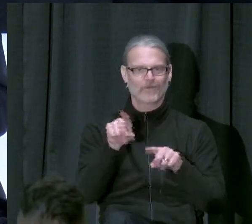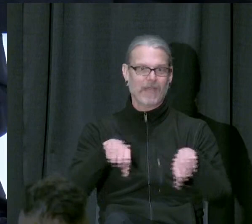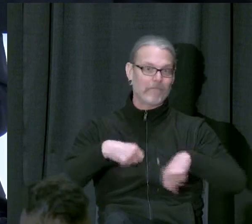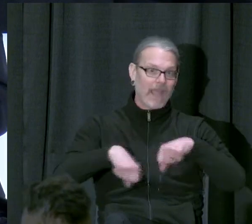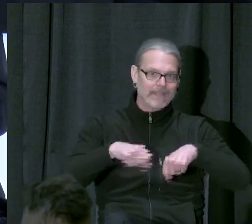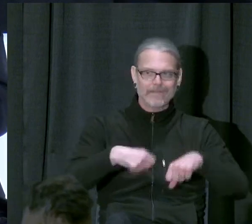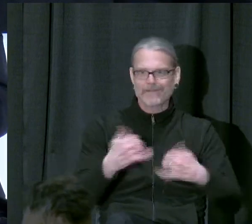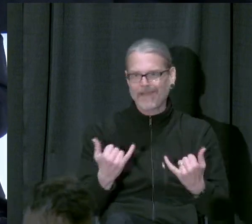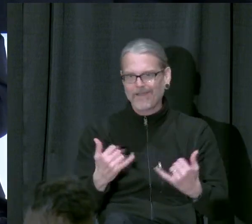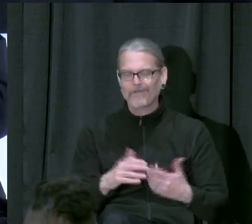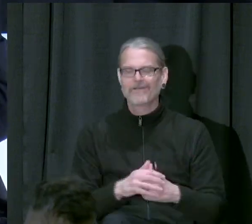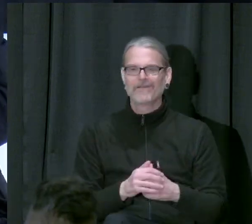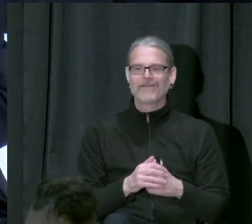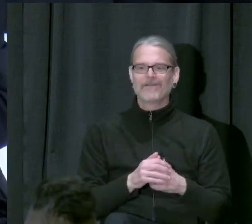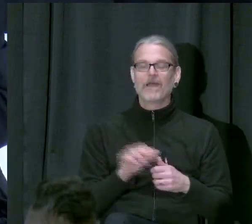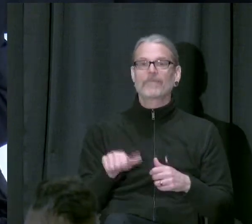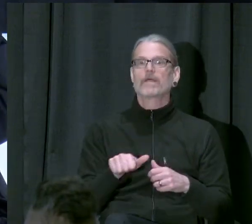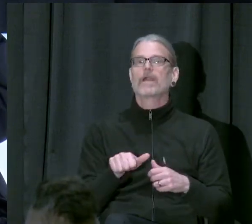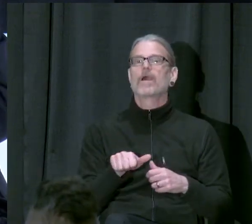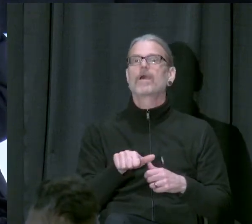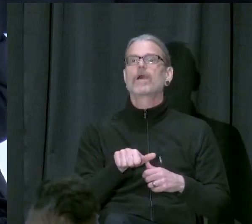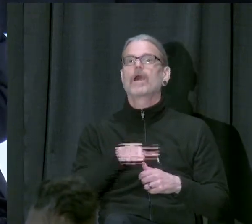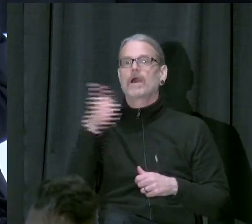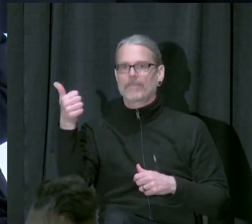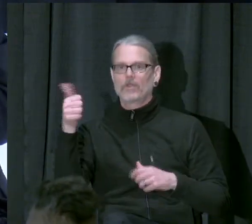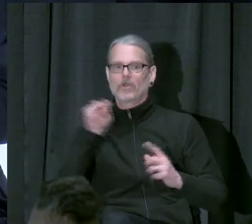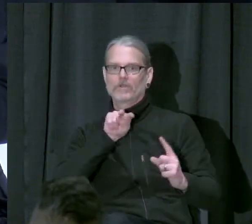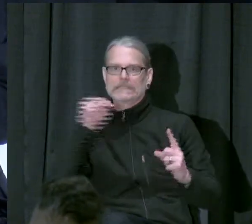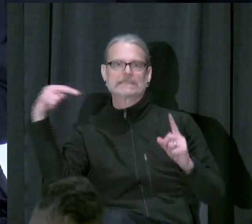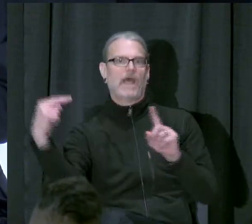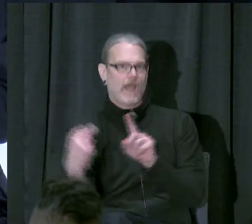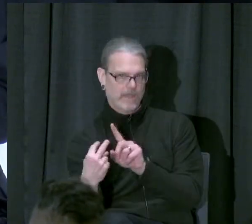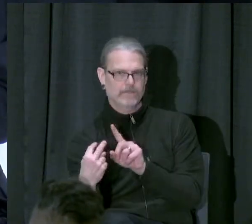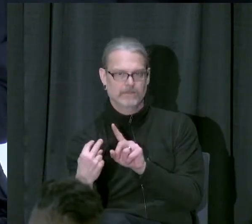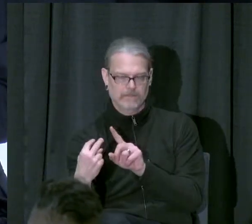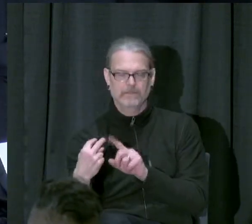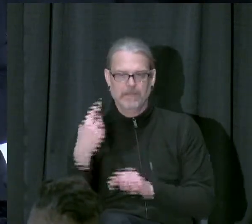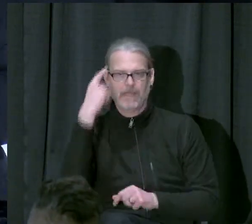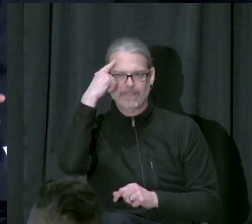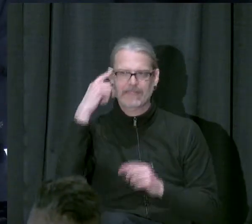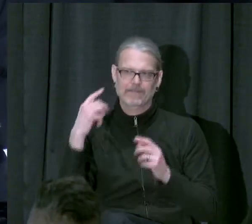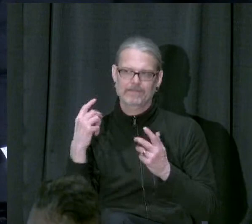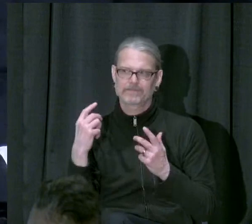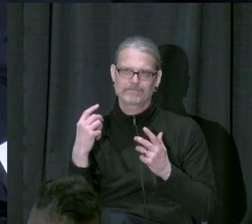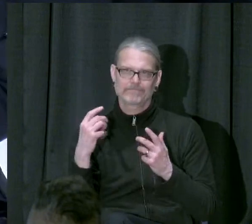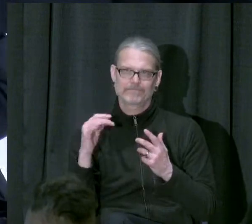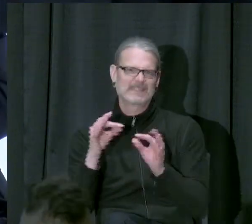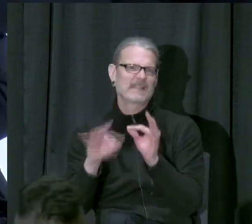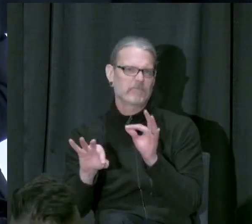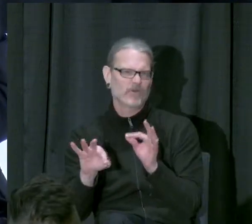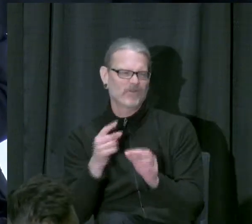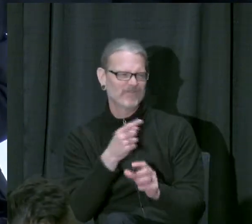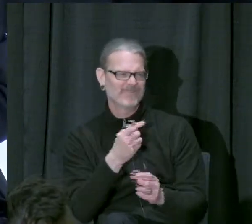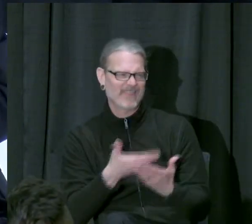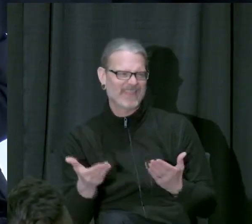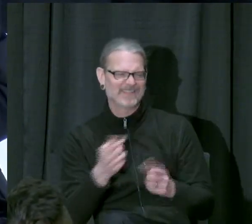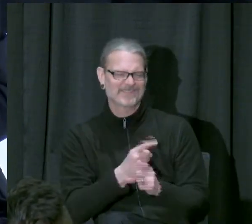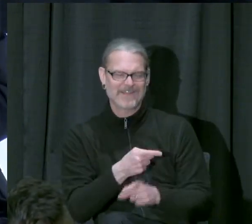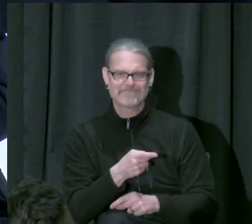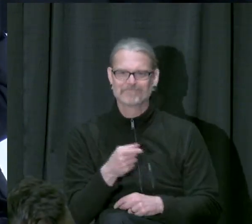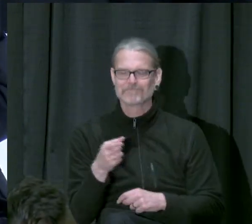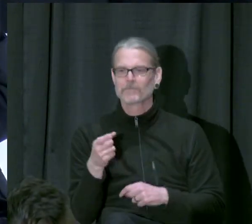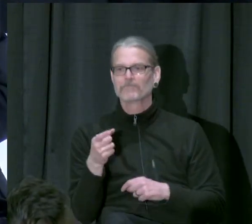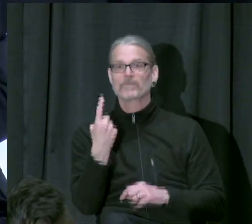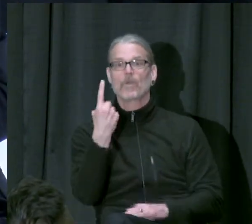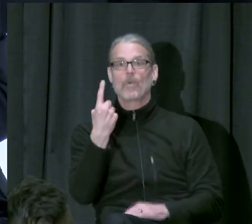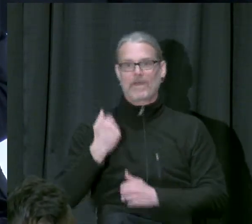go with that. And then we have the other side of it, which I think is more, I don't know, kind of back to the simple things that we have.